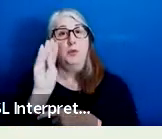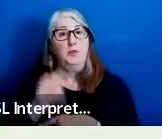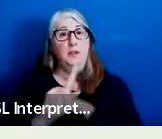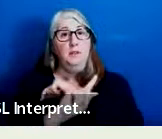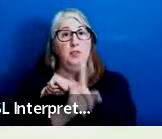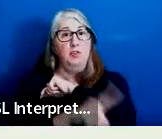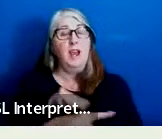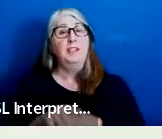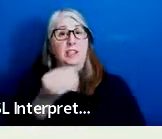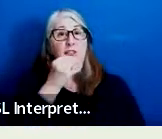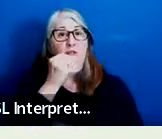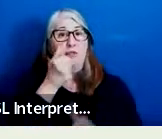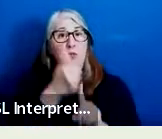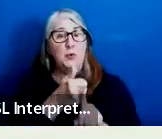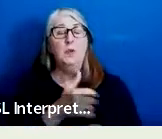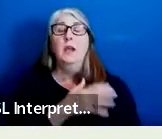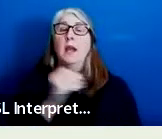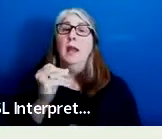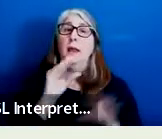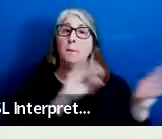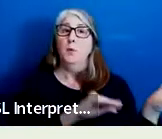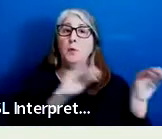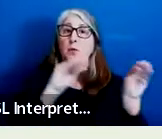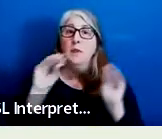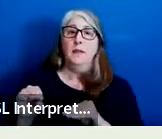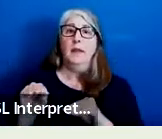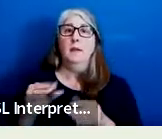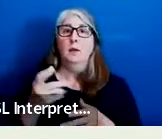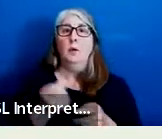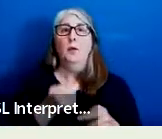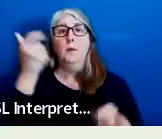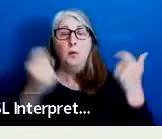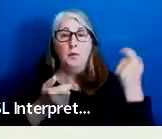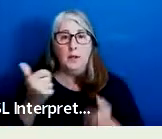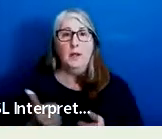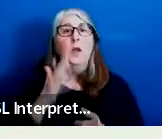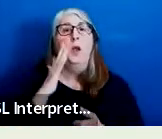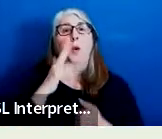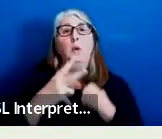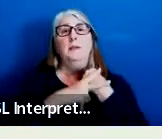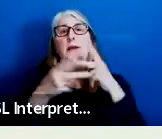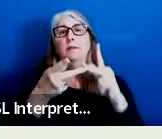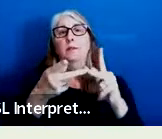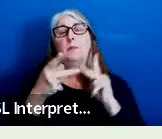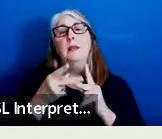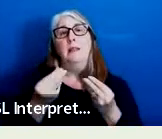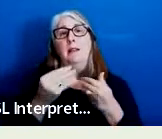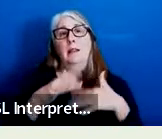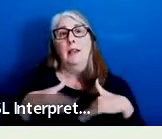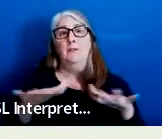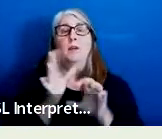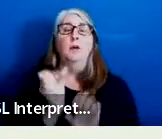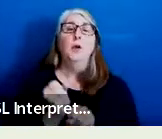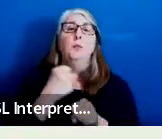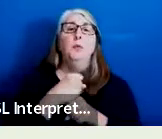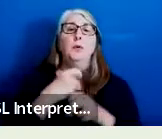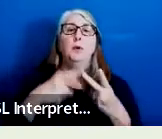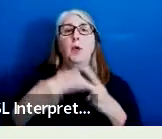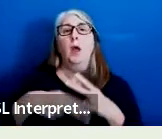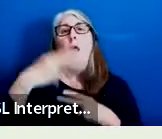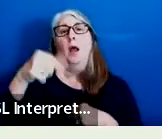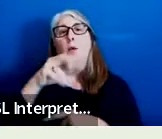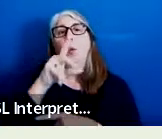landfill. Removing this material creates the opportunity to save space in the landfill, produce a